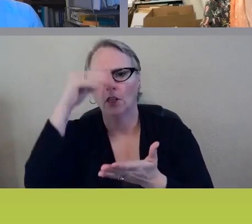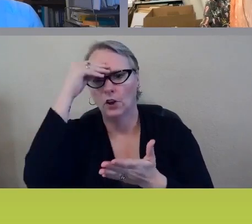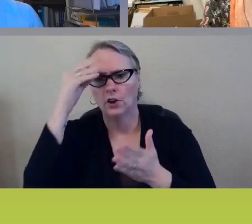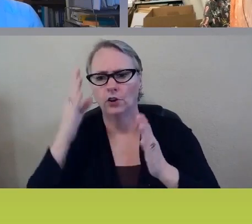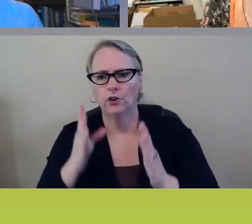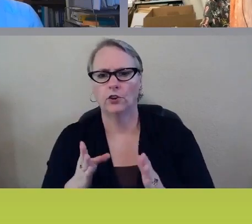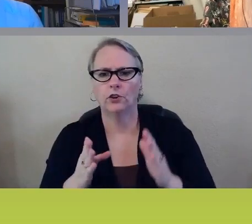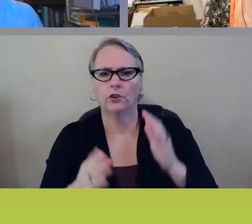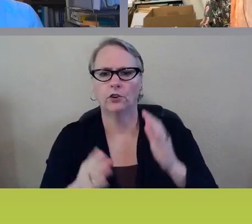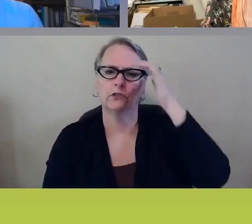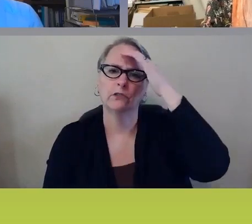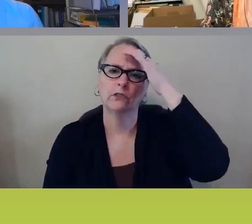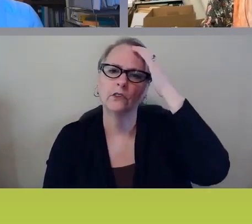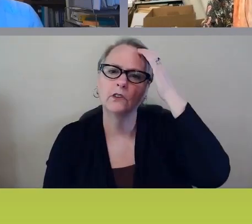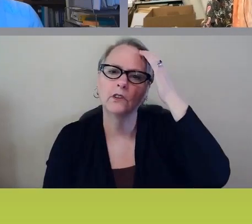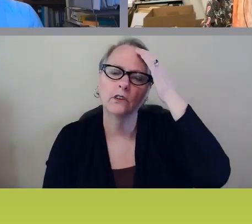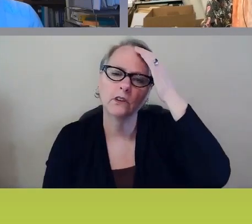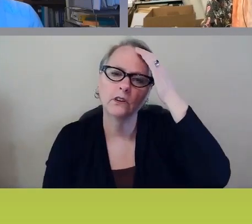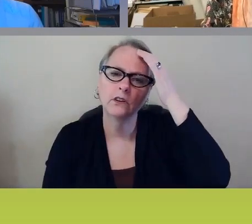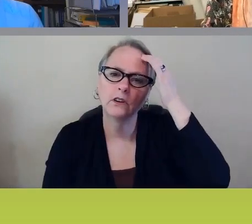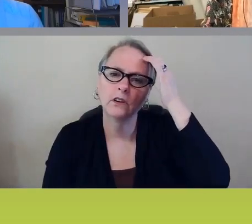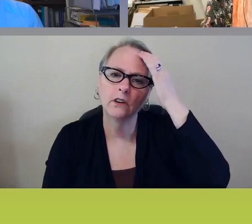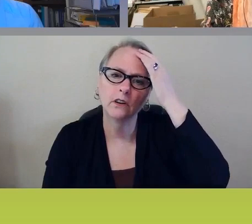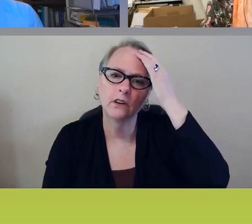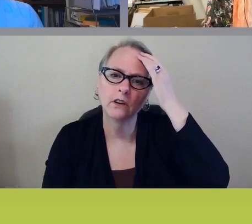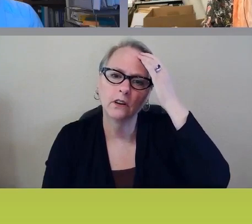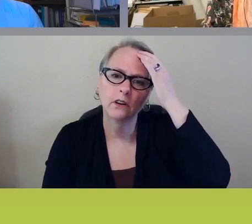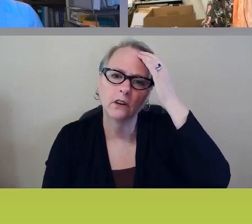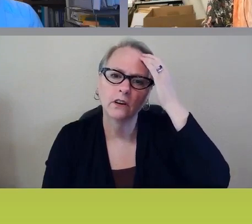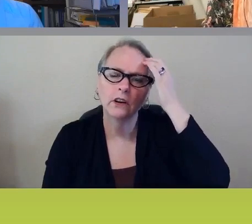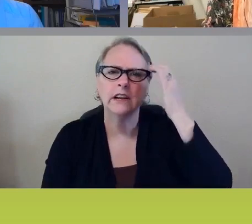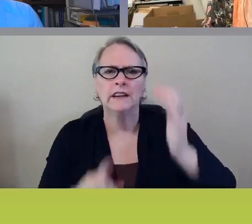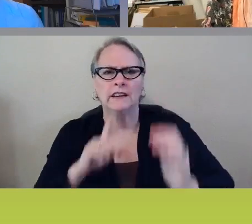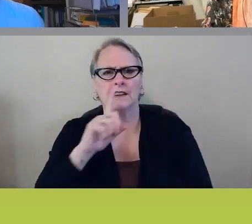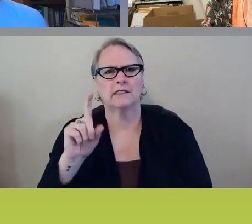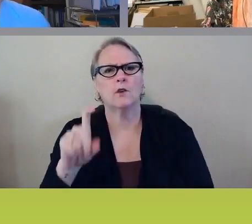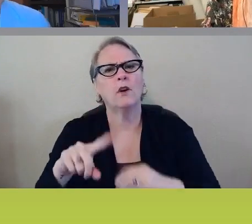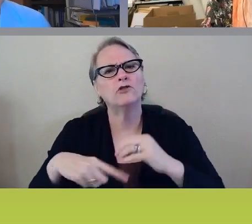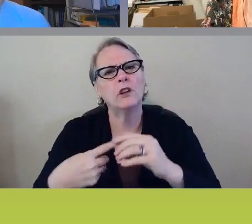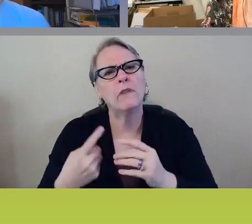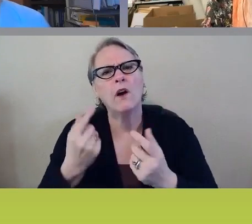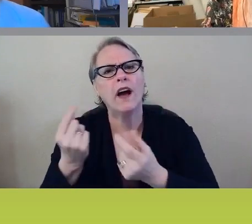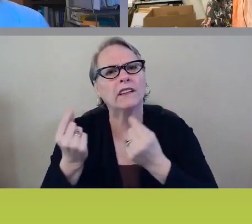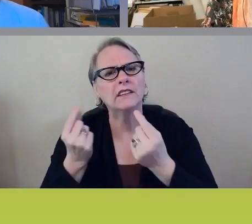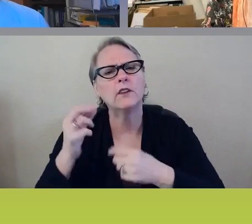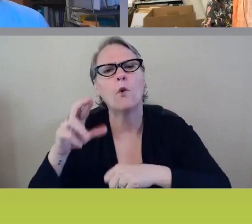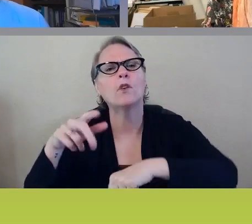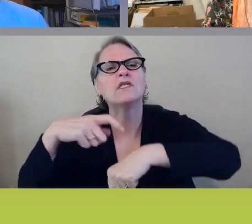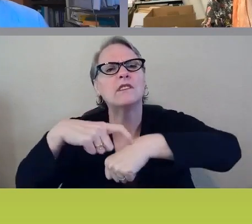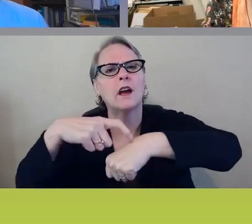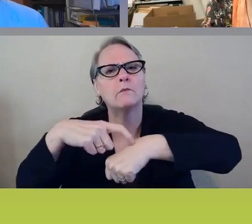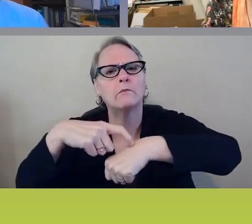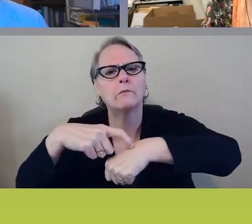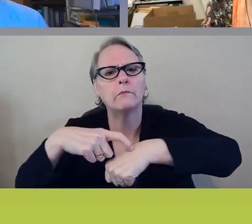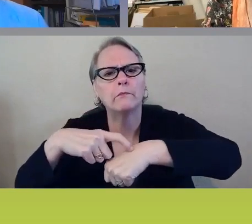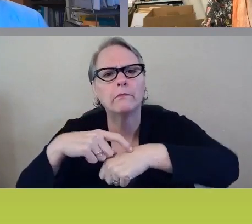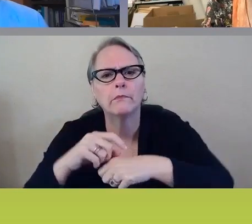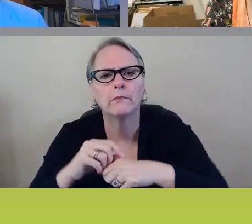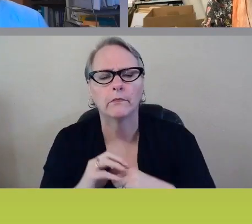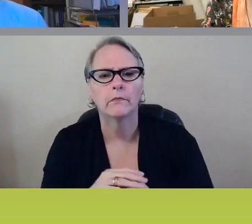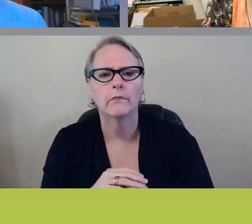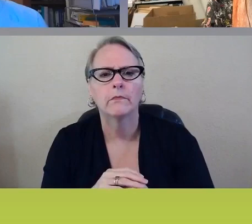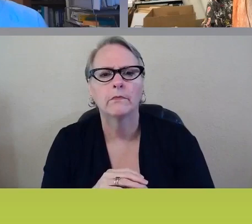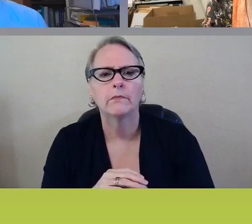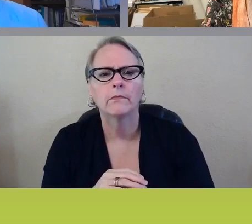It's about the time, the question, or the activity. So, do you have any suggestions for